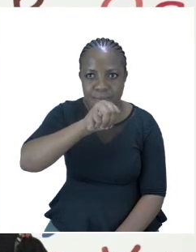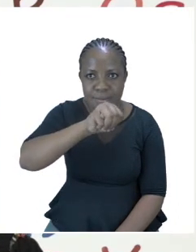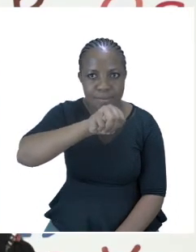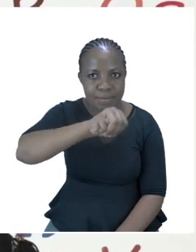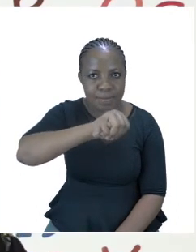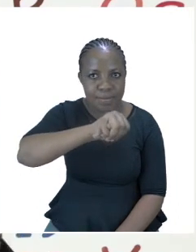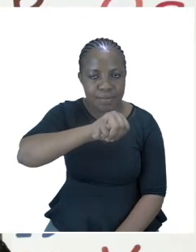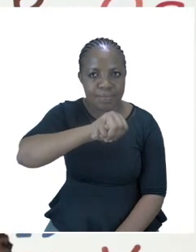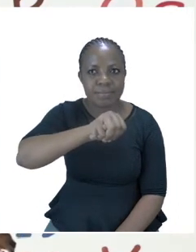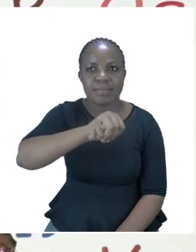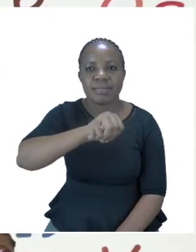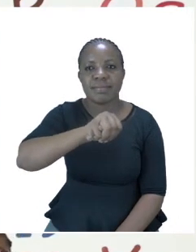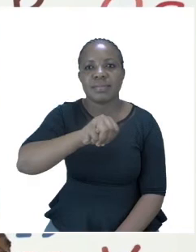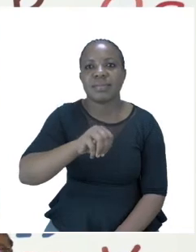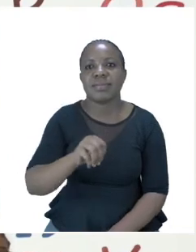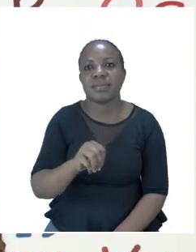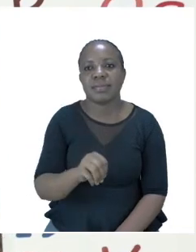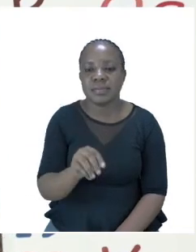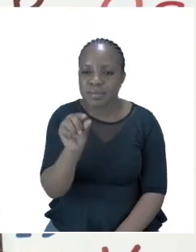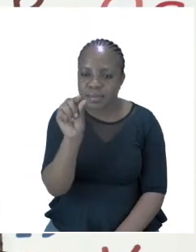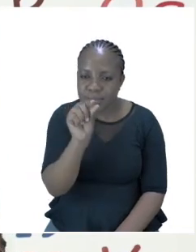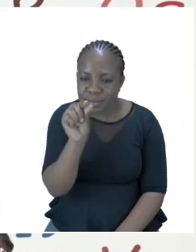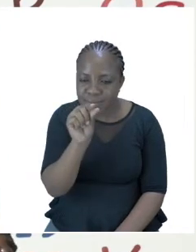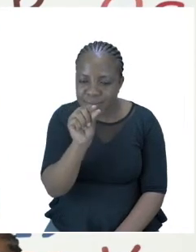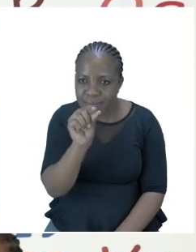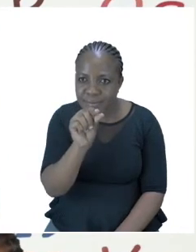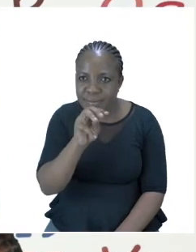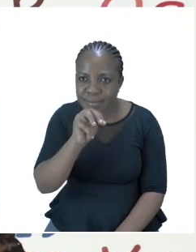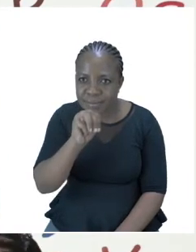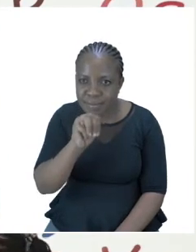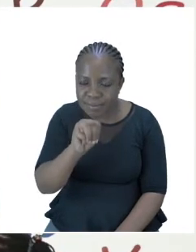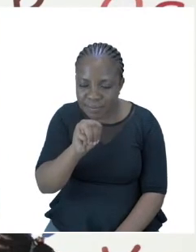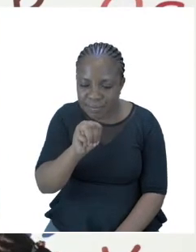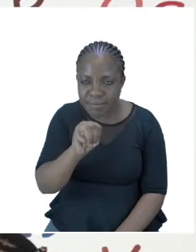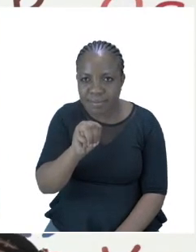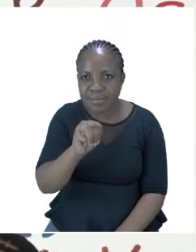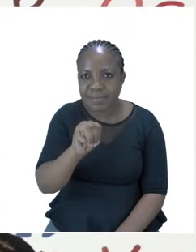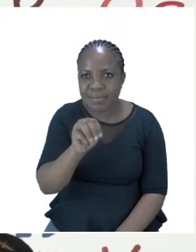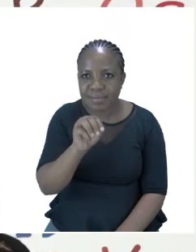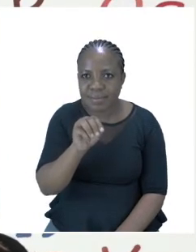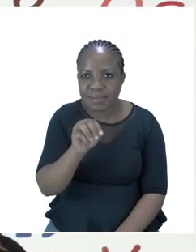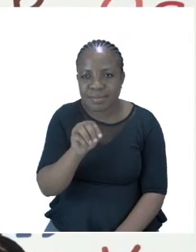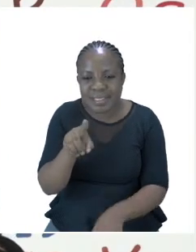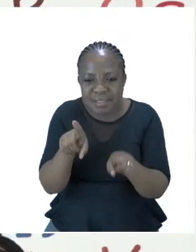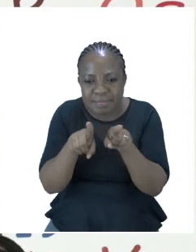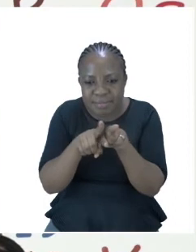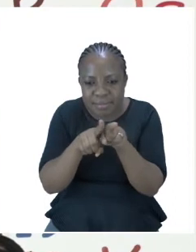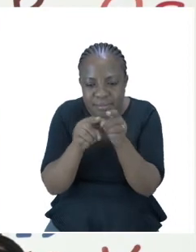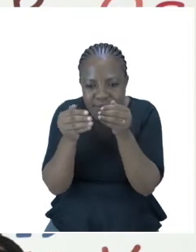And then small letter M, also known as has the same. It